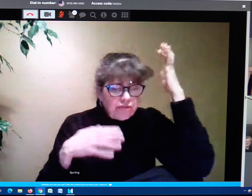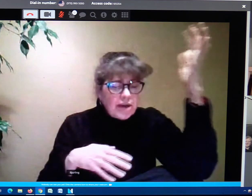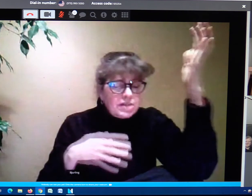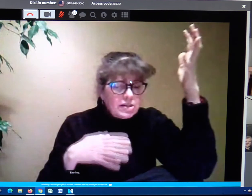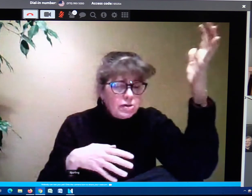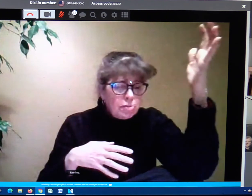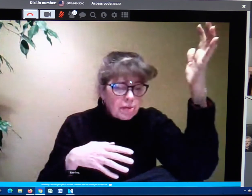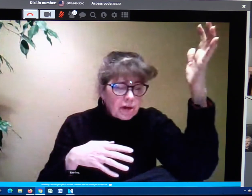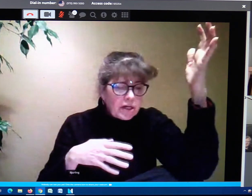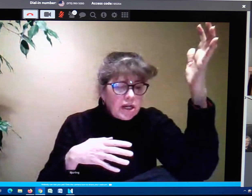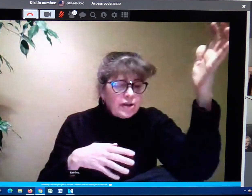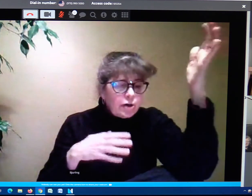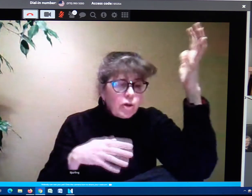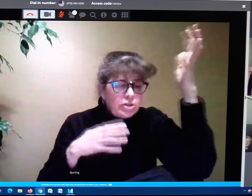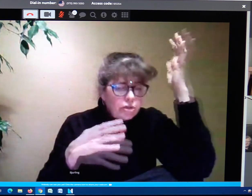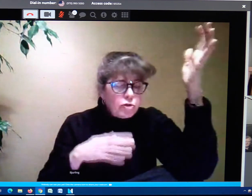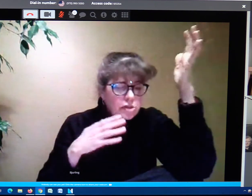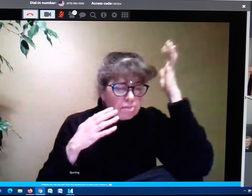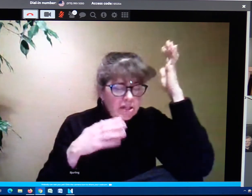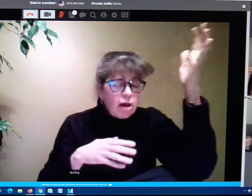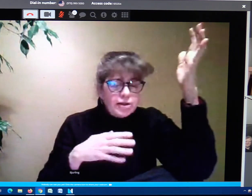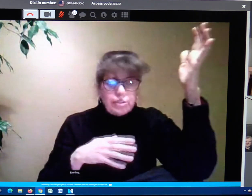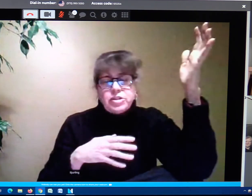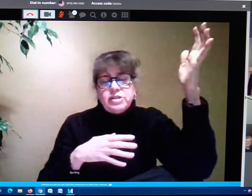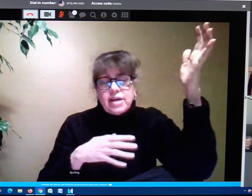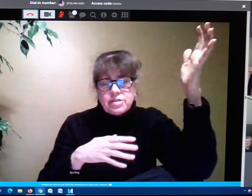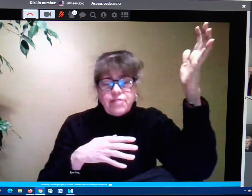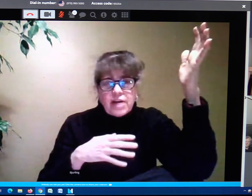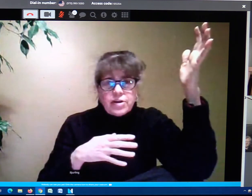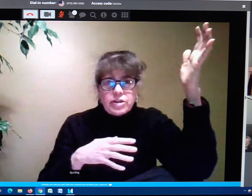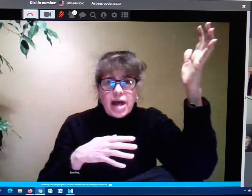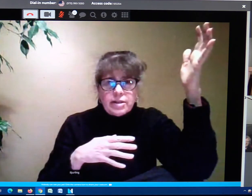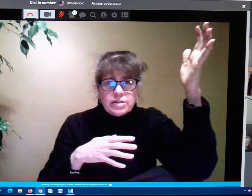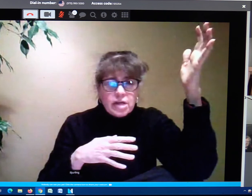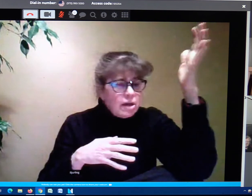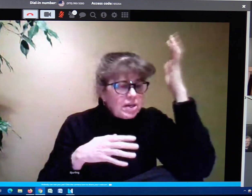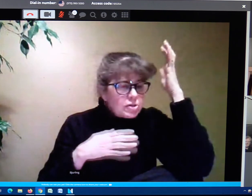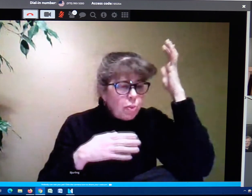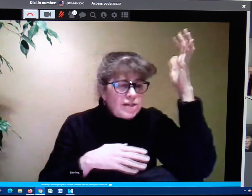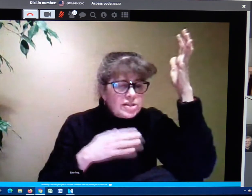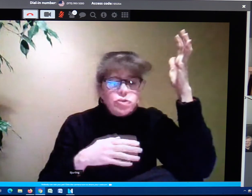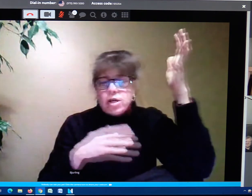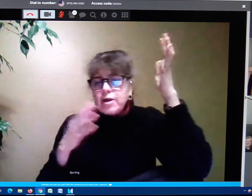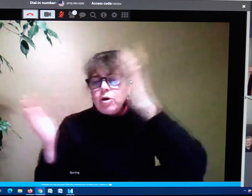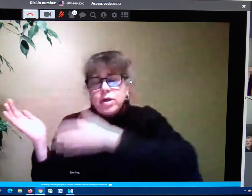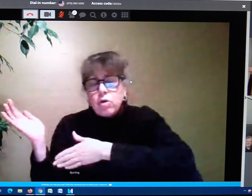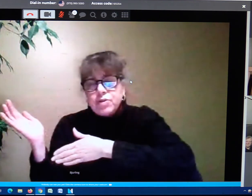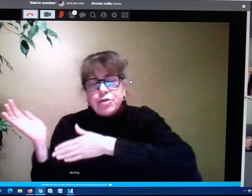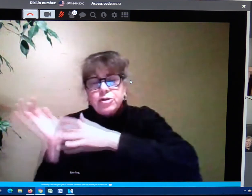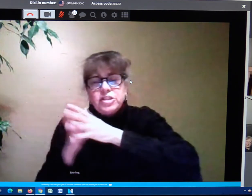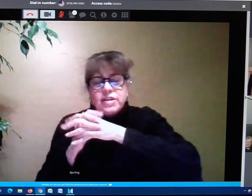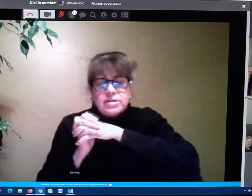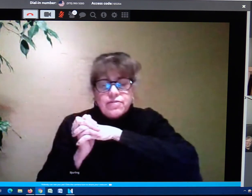lies with families in Newport that are going to use beyond 13,500 gallons. Because once you start